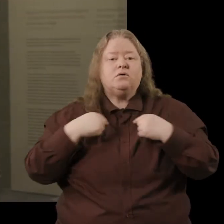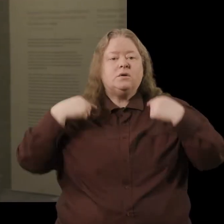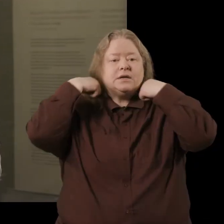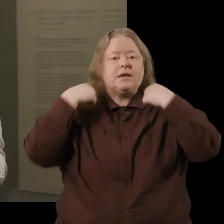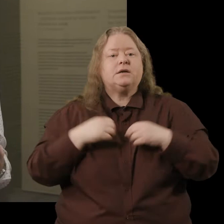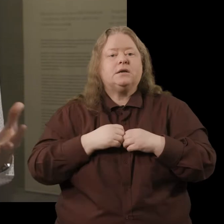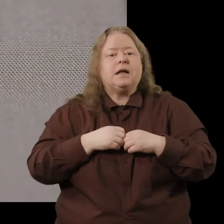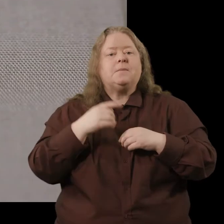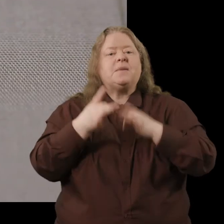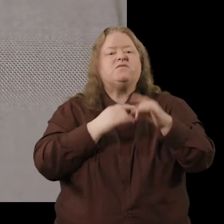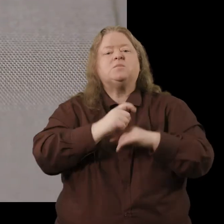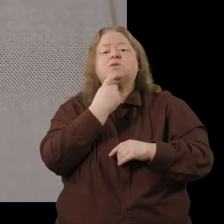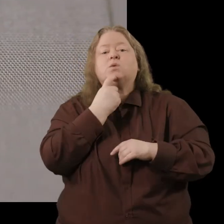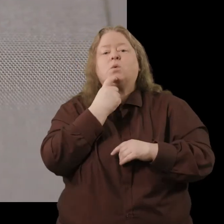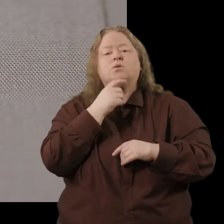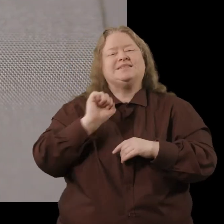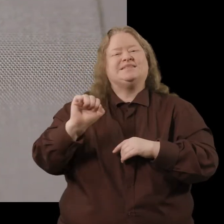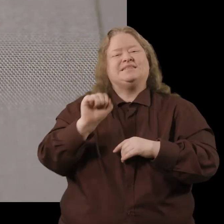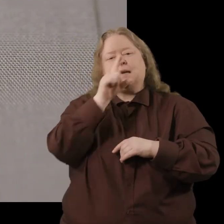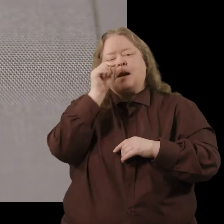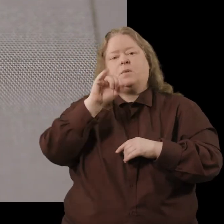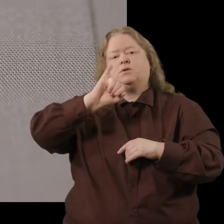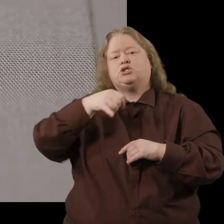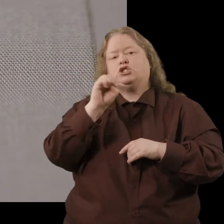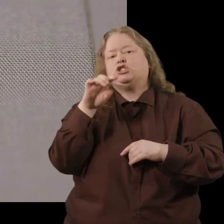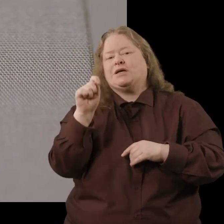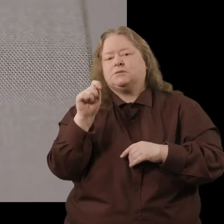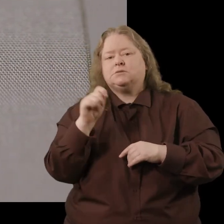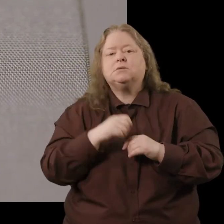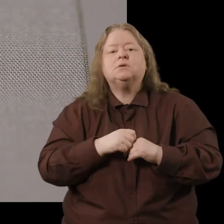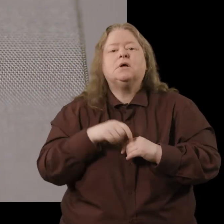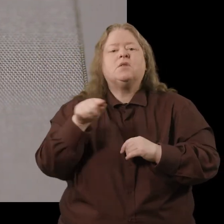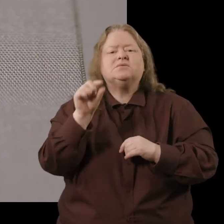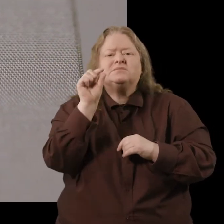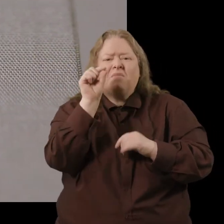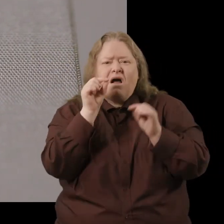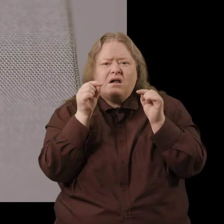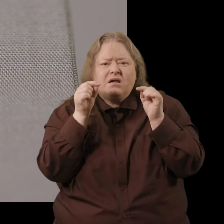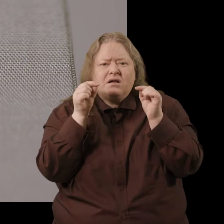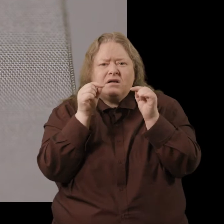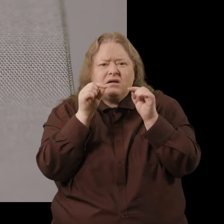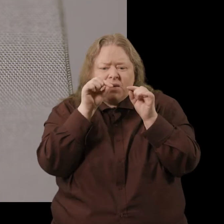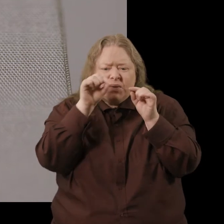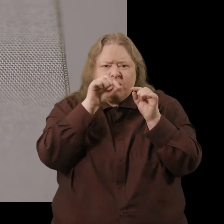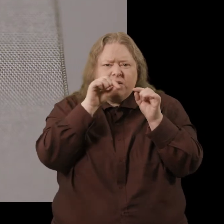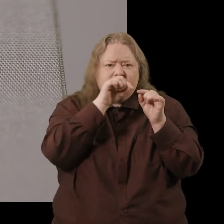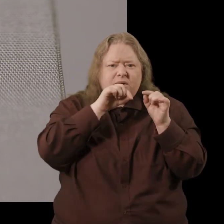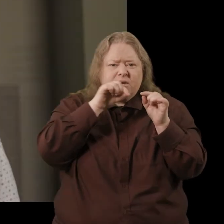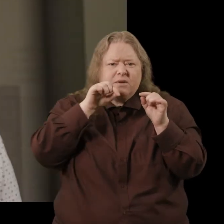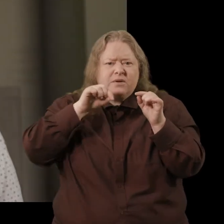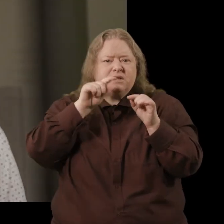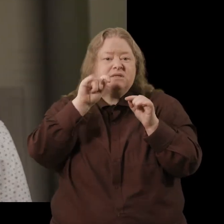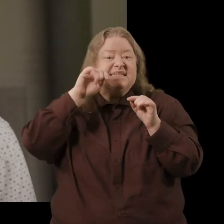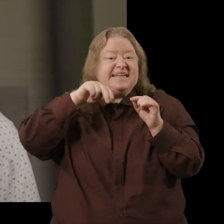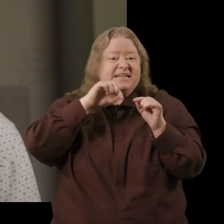And yeah, it's made from a stone called jet, and it's got these tiny little cup marks in it which are filled with tin. And